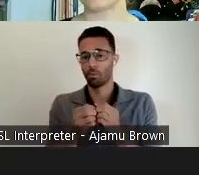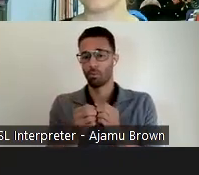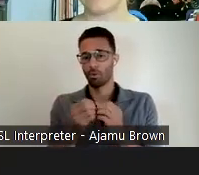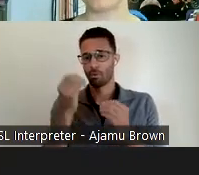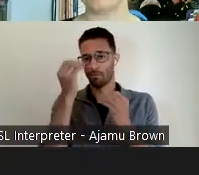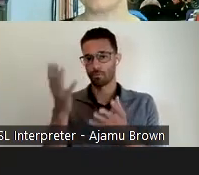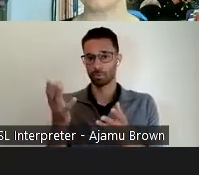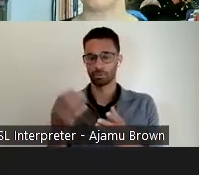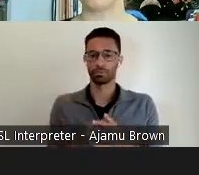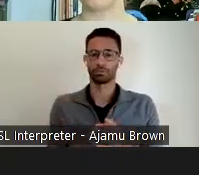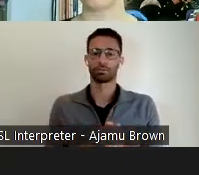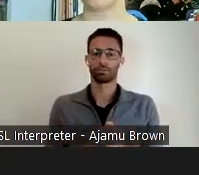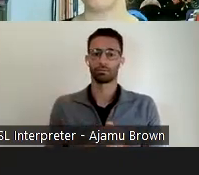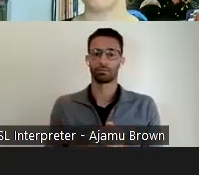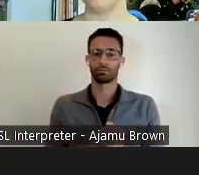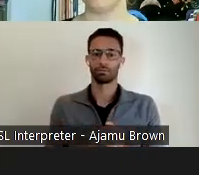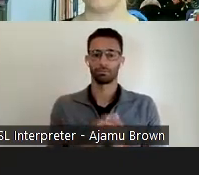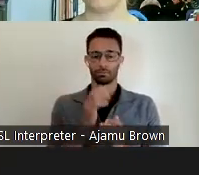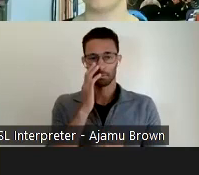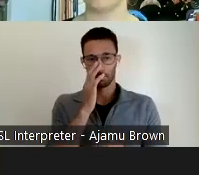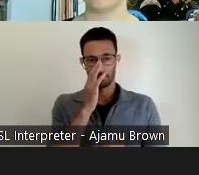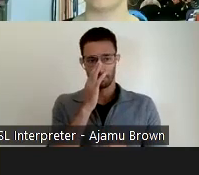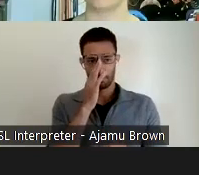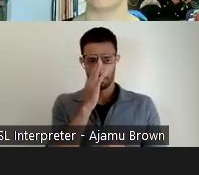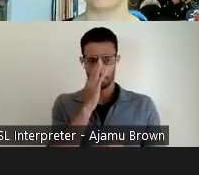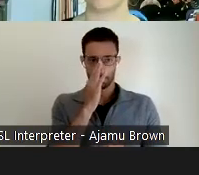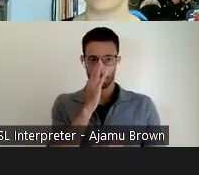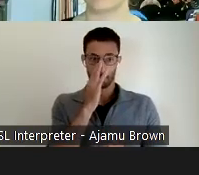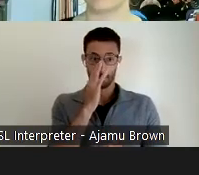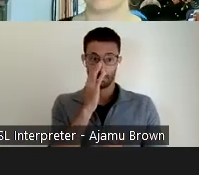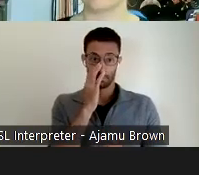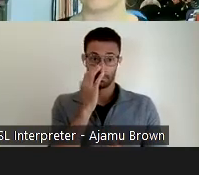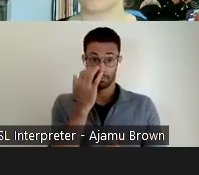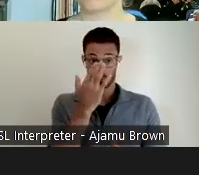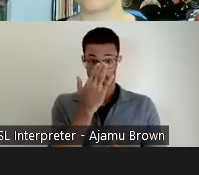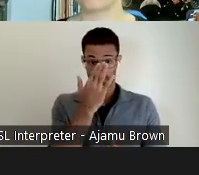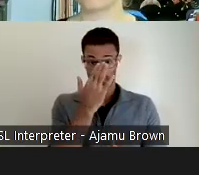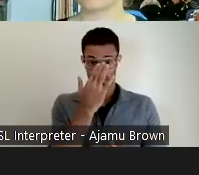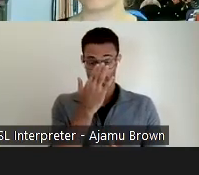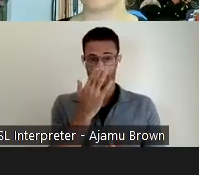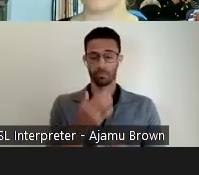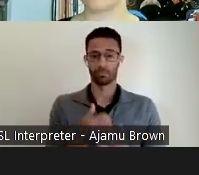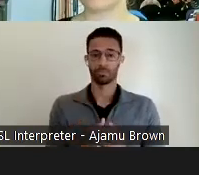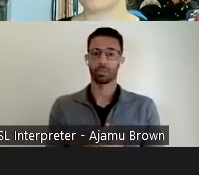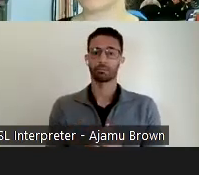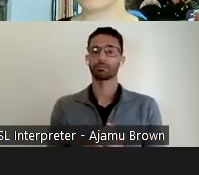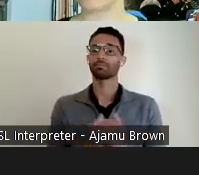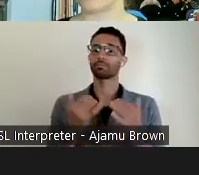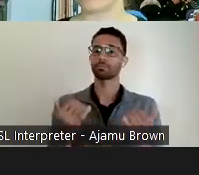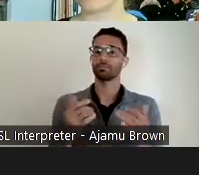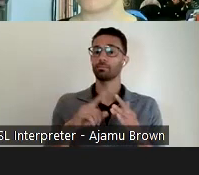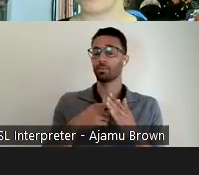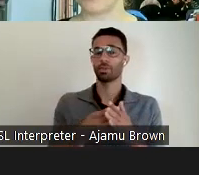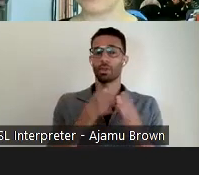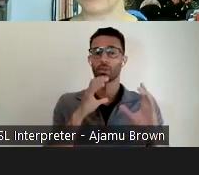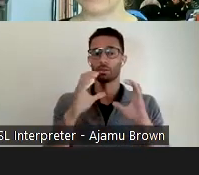Next slide, please. So I wanted to start the conversation